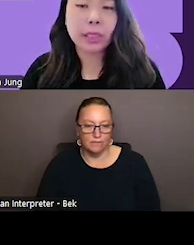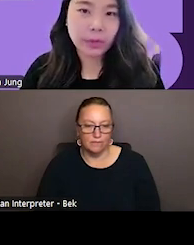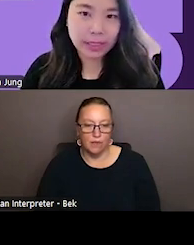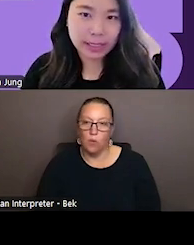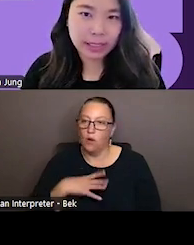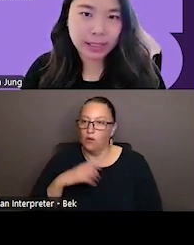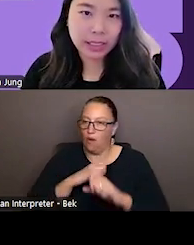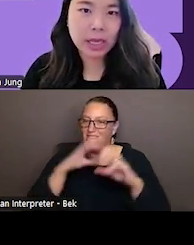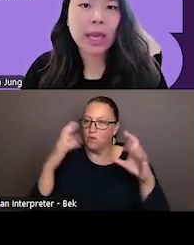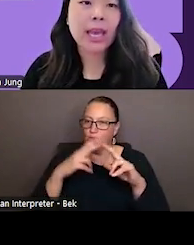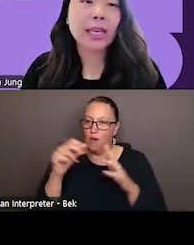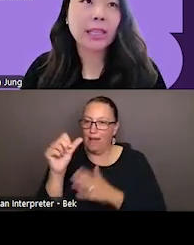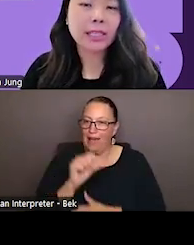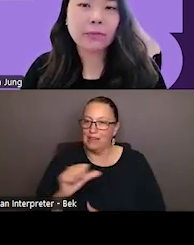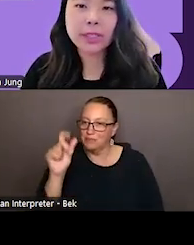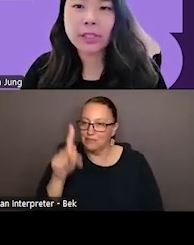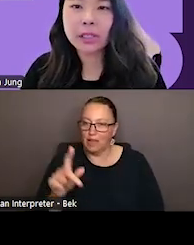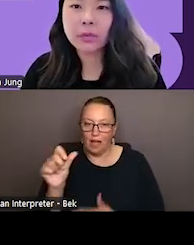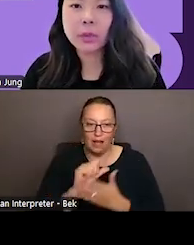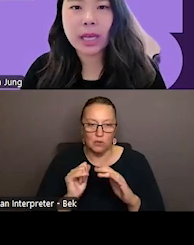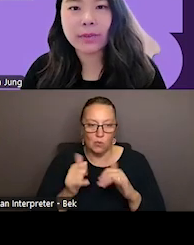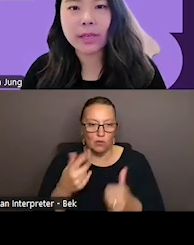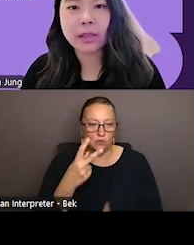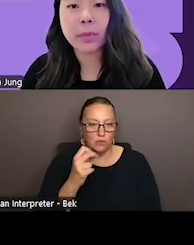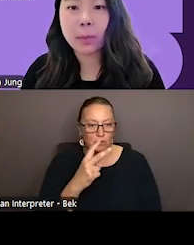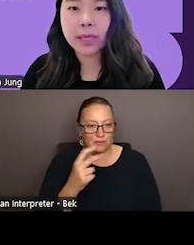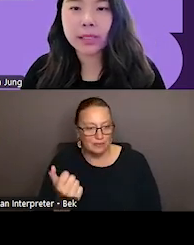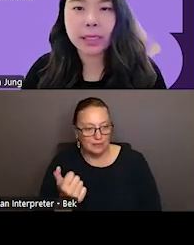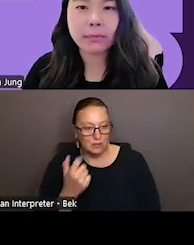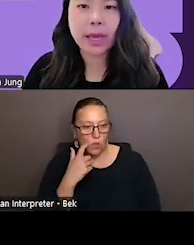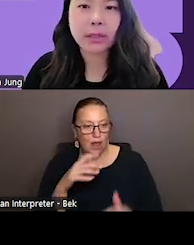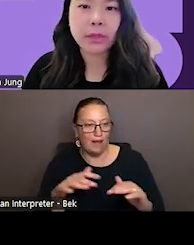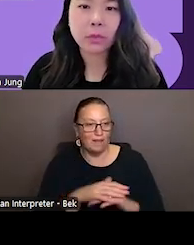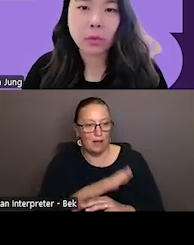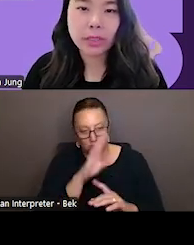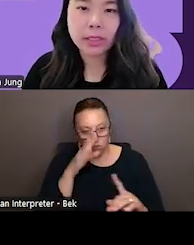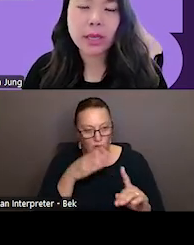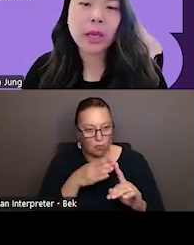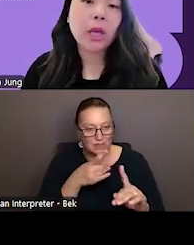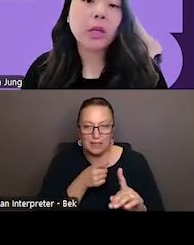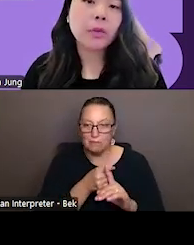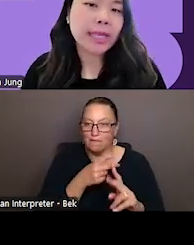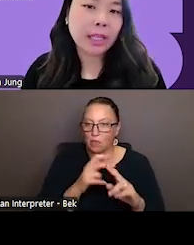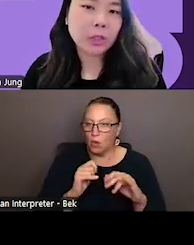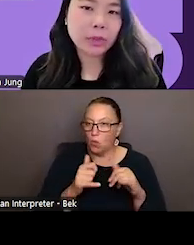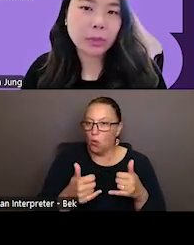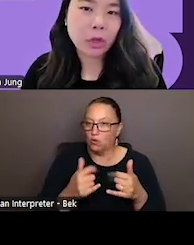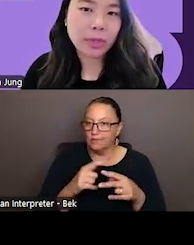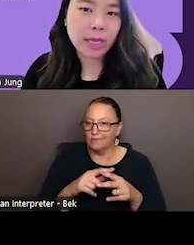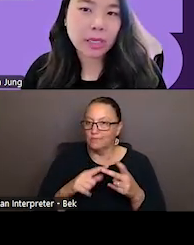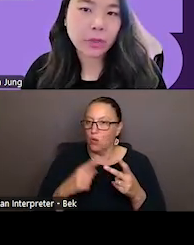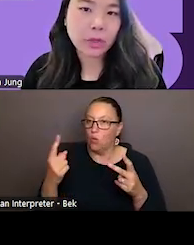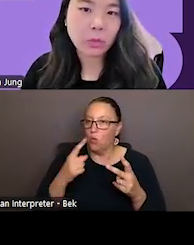for 2026. And in this info session, we'll cover the purpose and impact of the awards, who is eligible